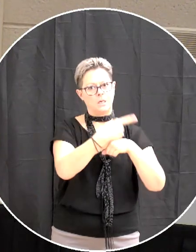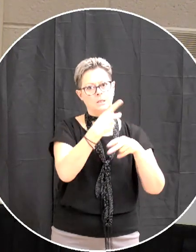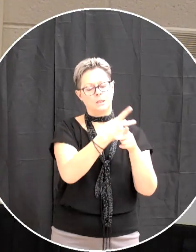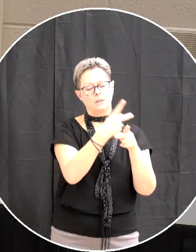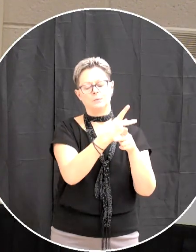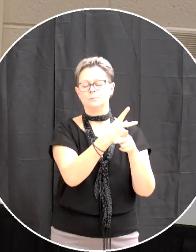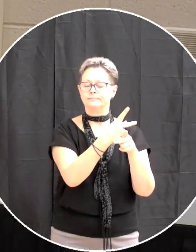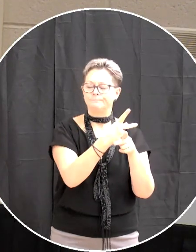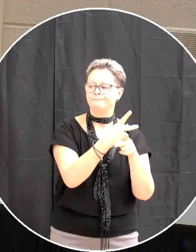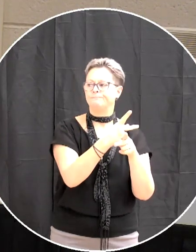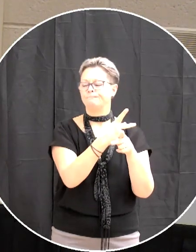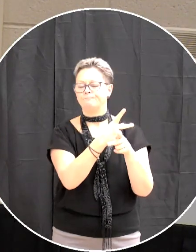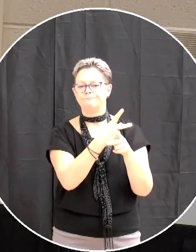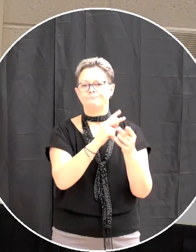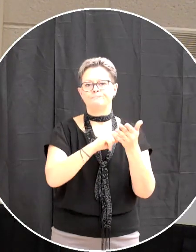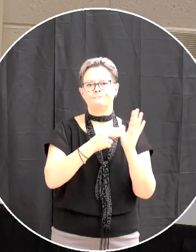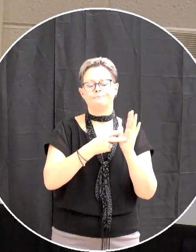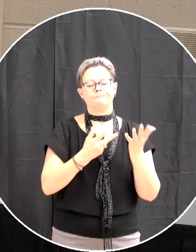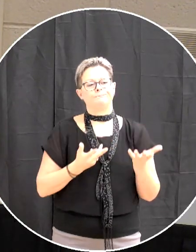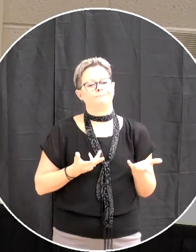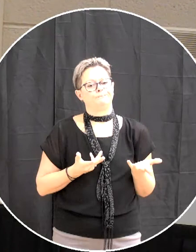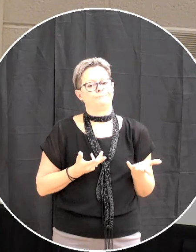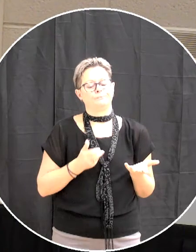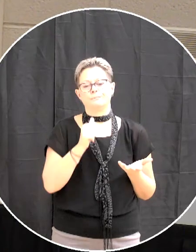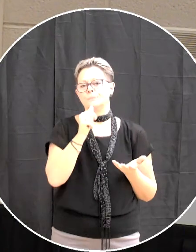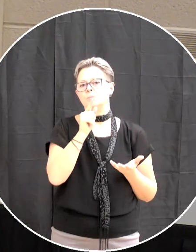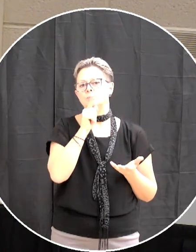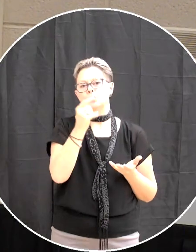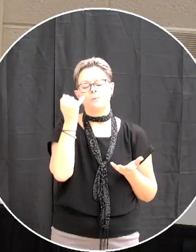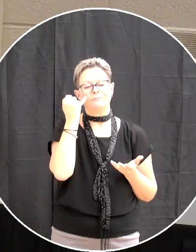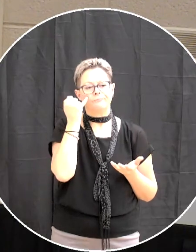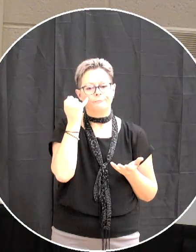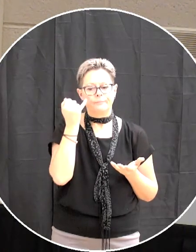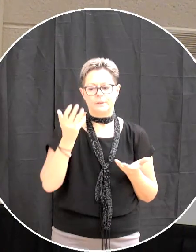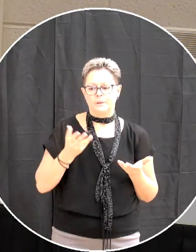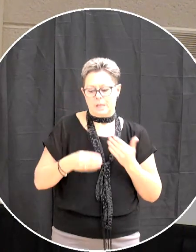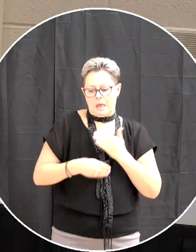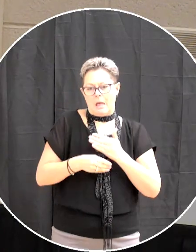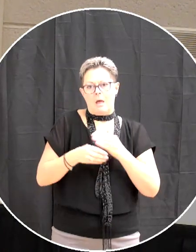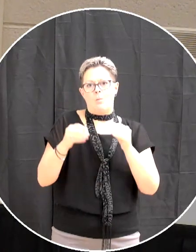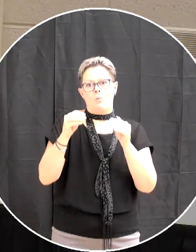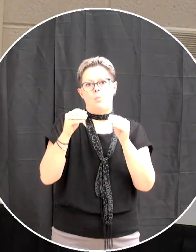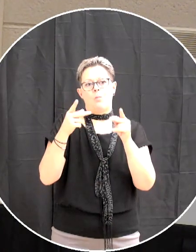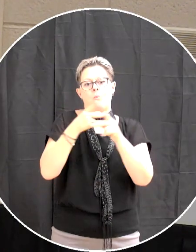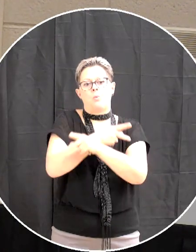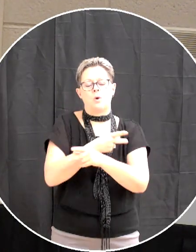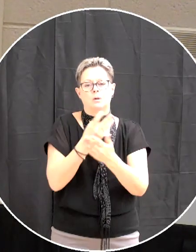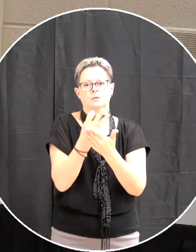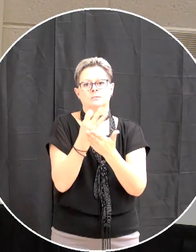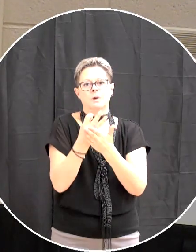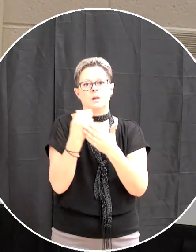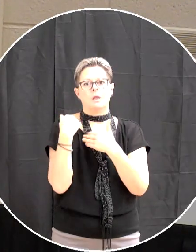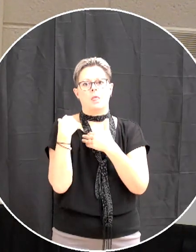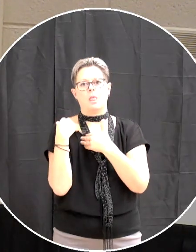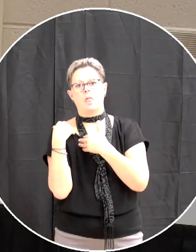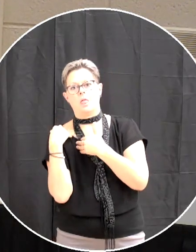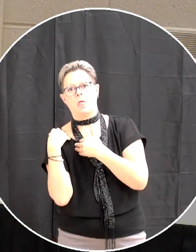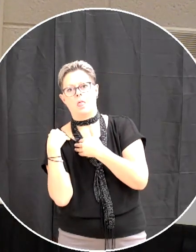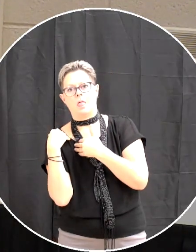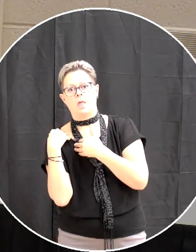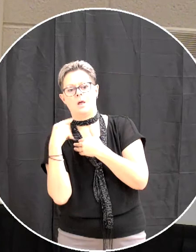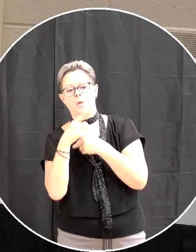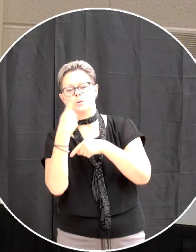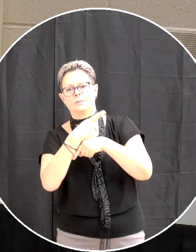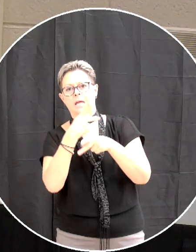not sure if adding more financial strain to these commercial